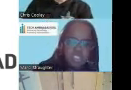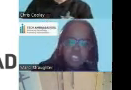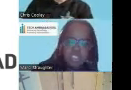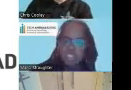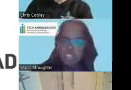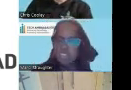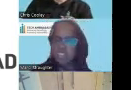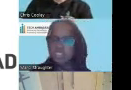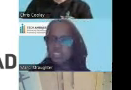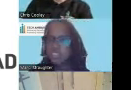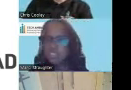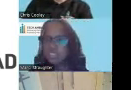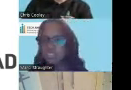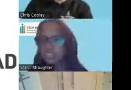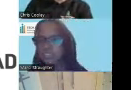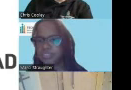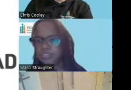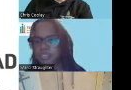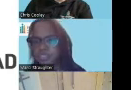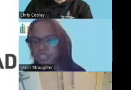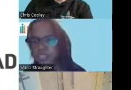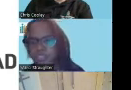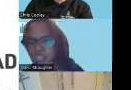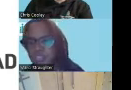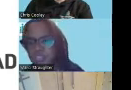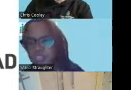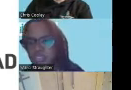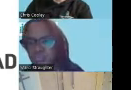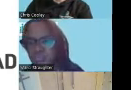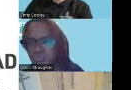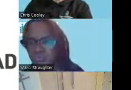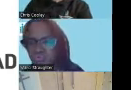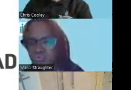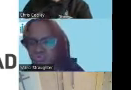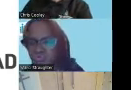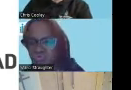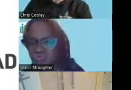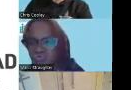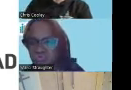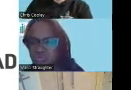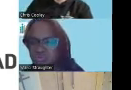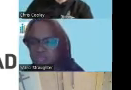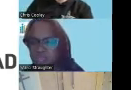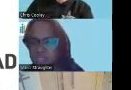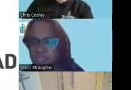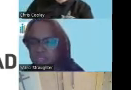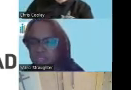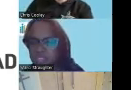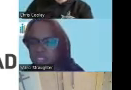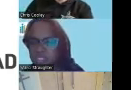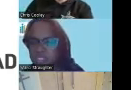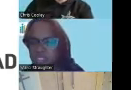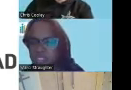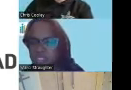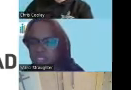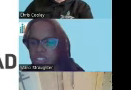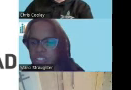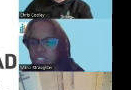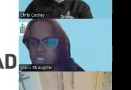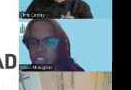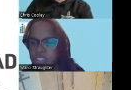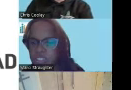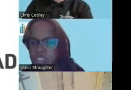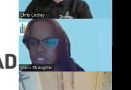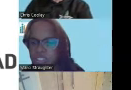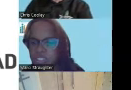Columbus, Ohio, I had some friends that I thought were my friends. I had my neighbors